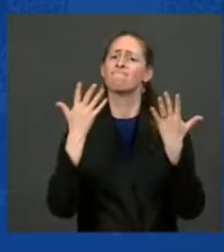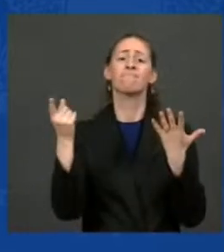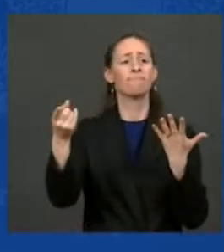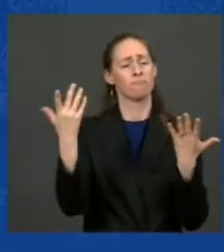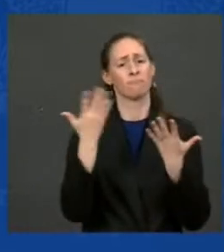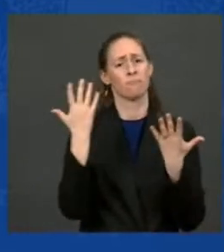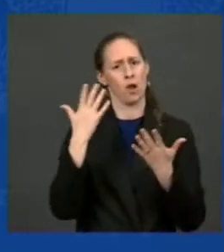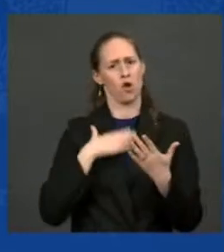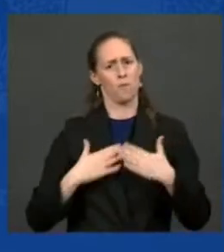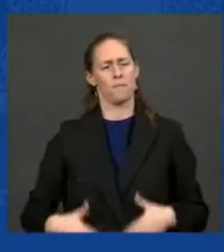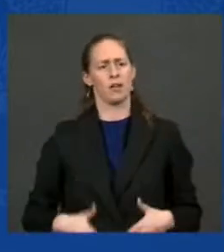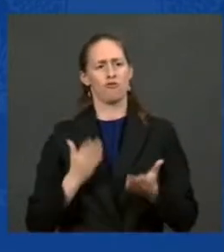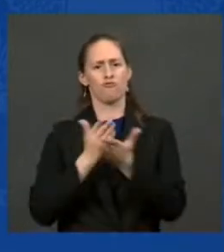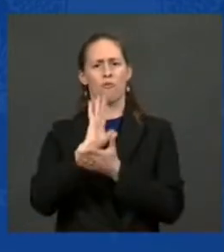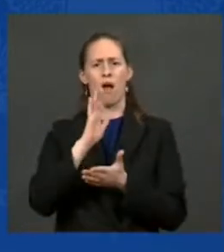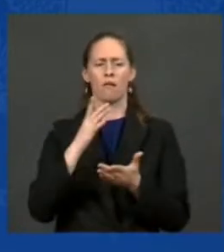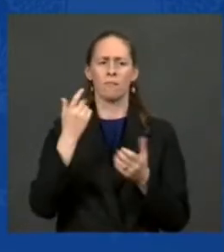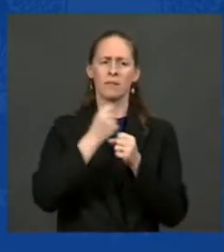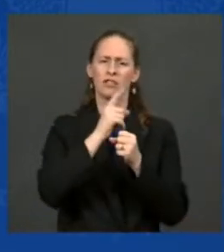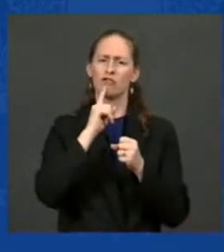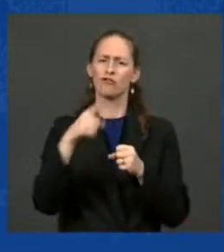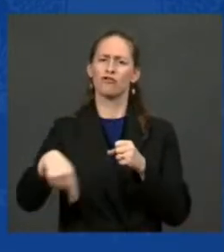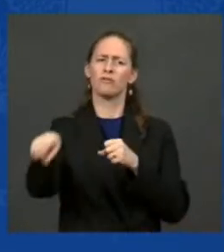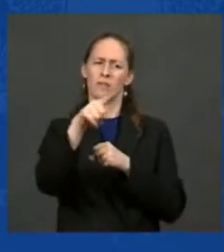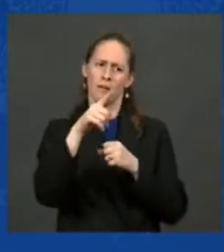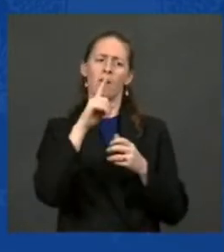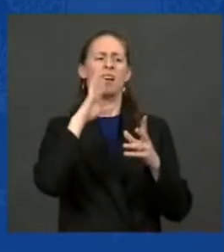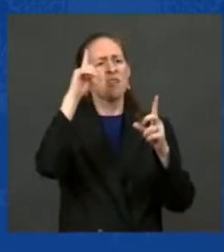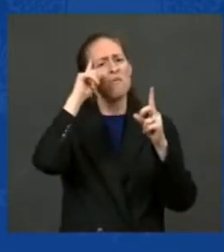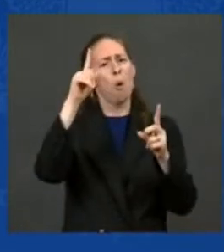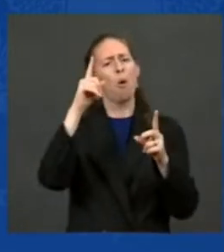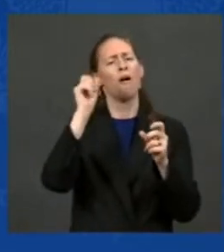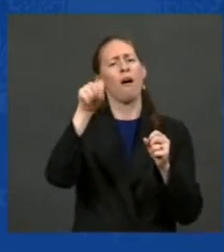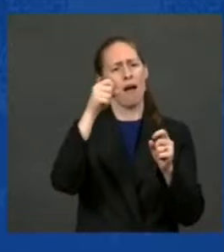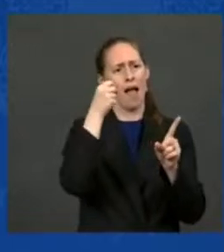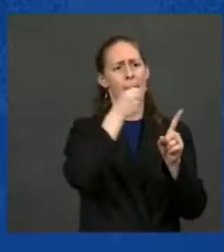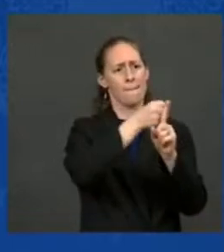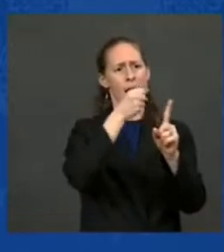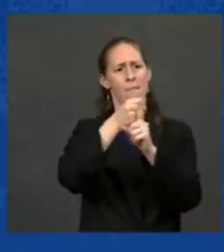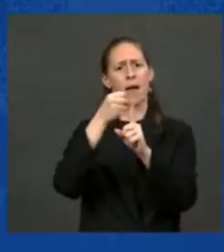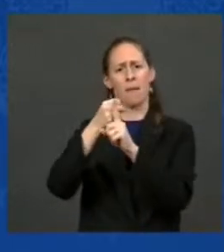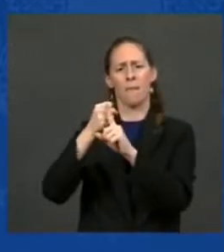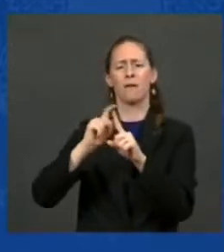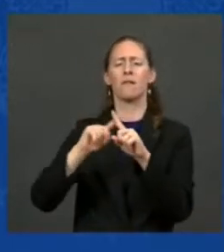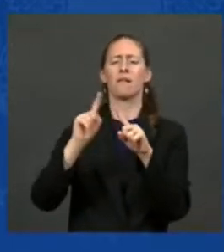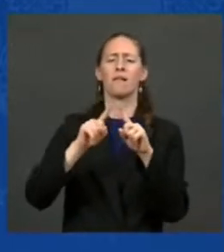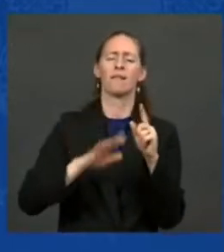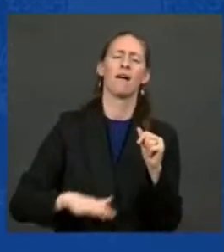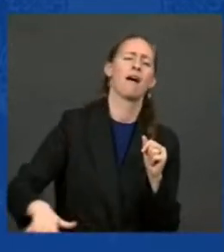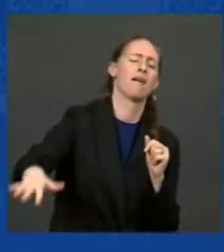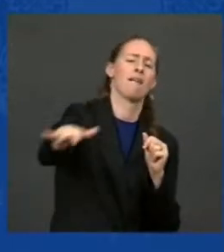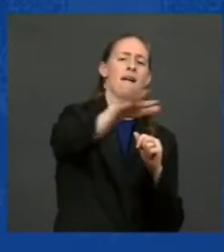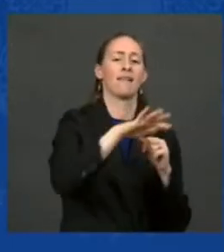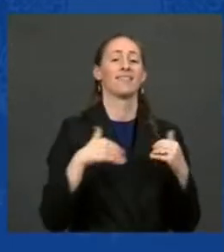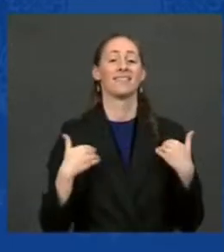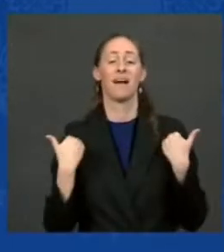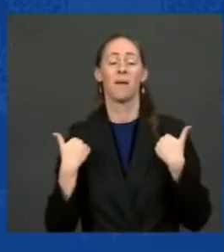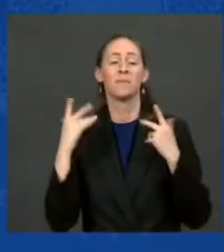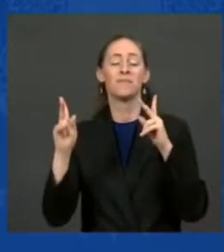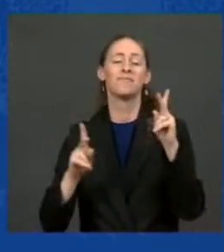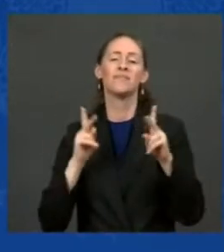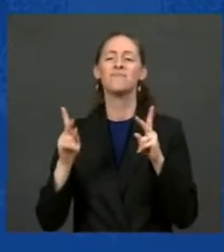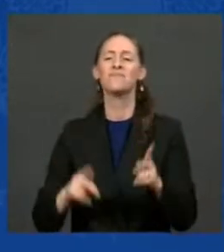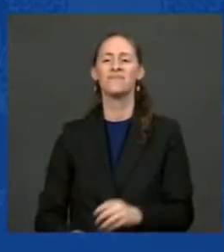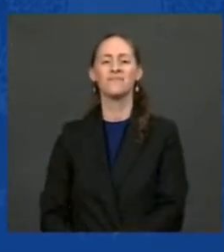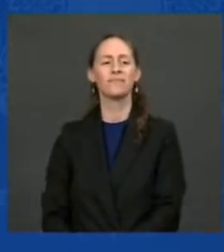understanding is making a real and immediate impact for all young people today. Well, you know, I